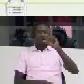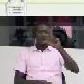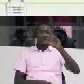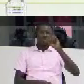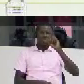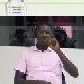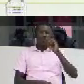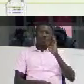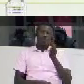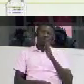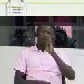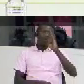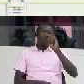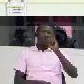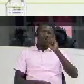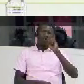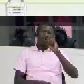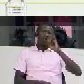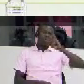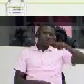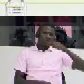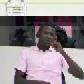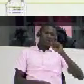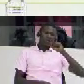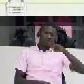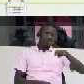Bojang. Solo Bojang.